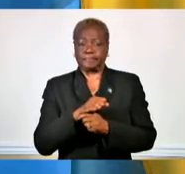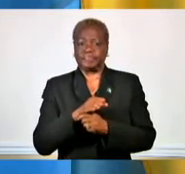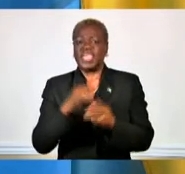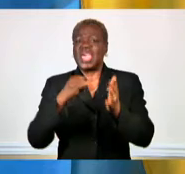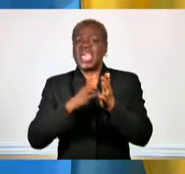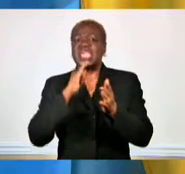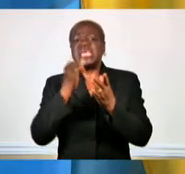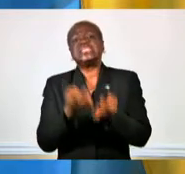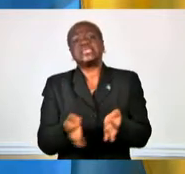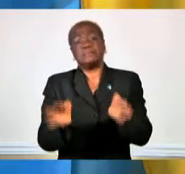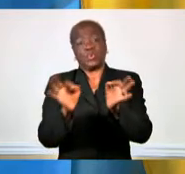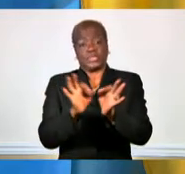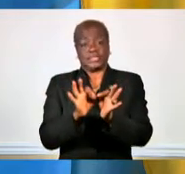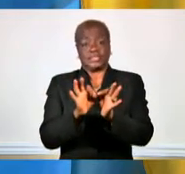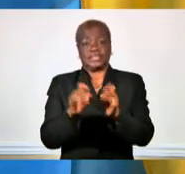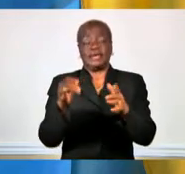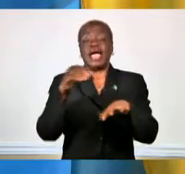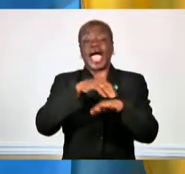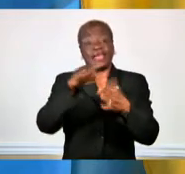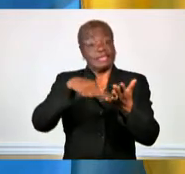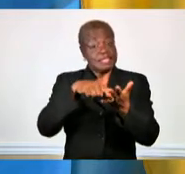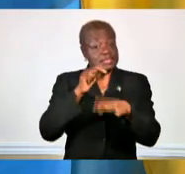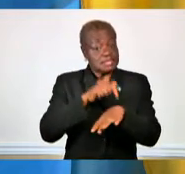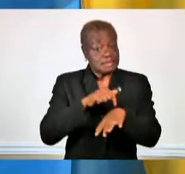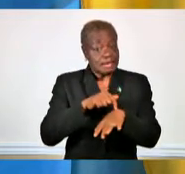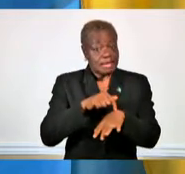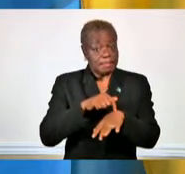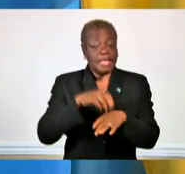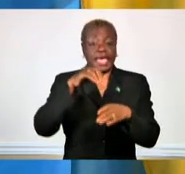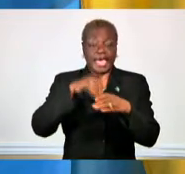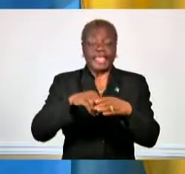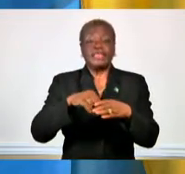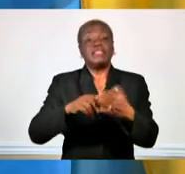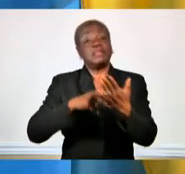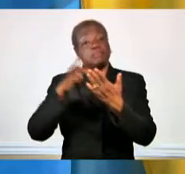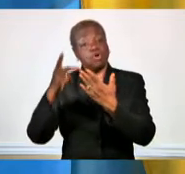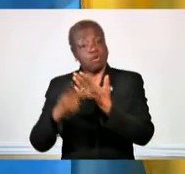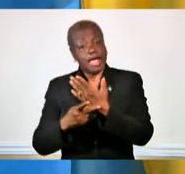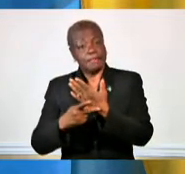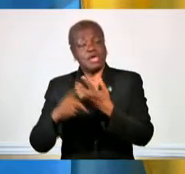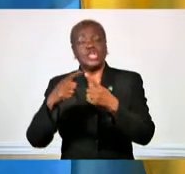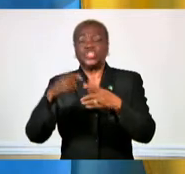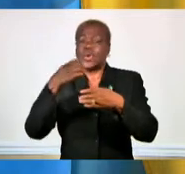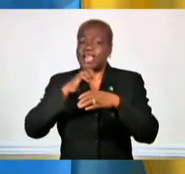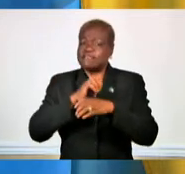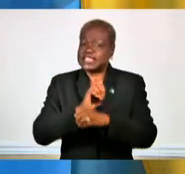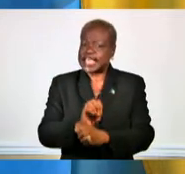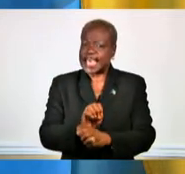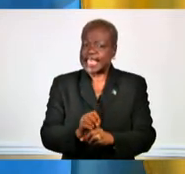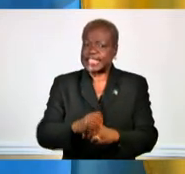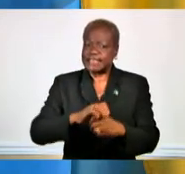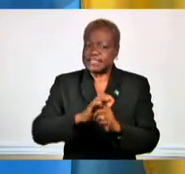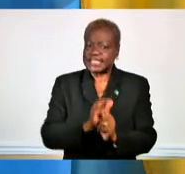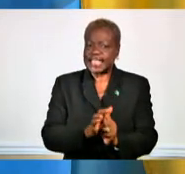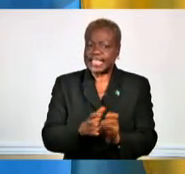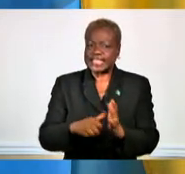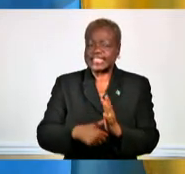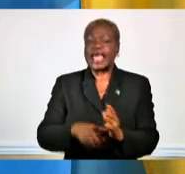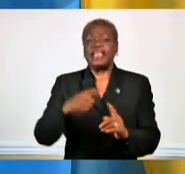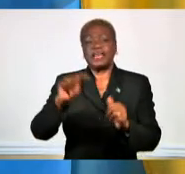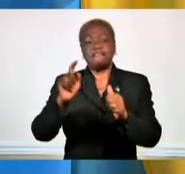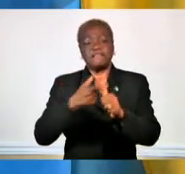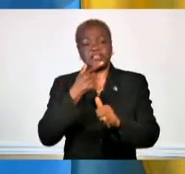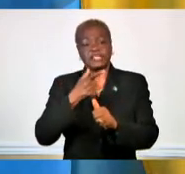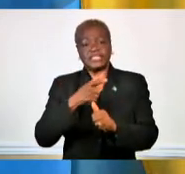It is important at this time in the program to emphasize that first